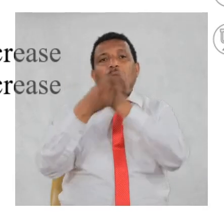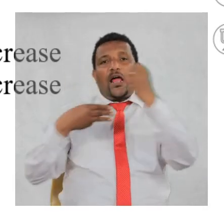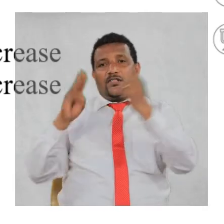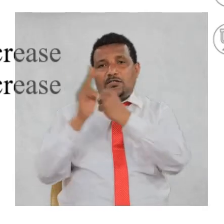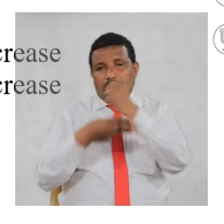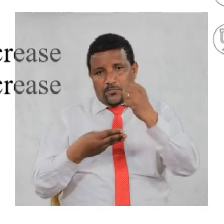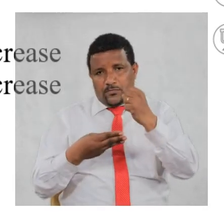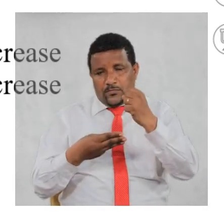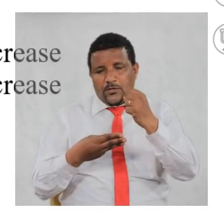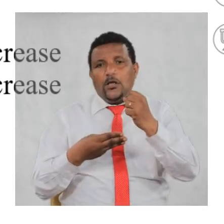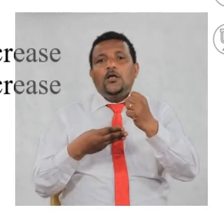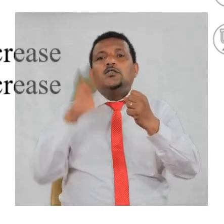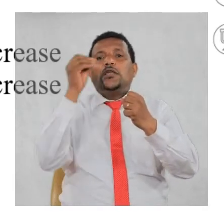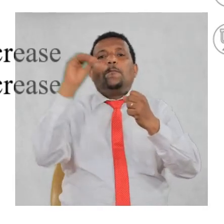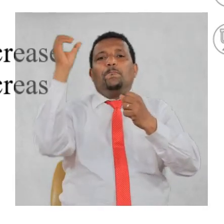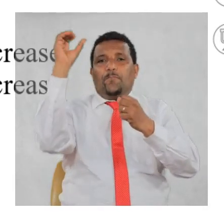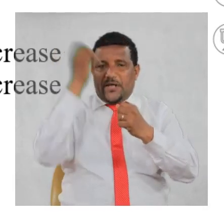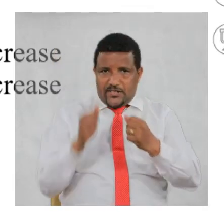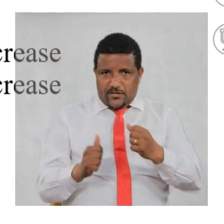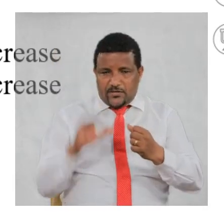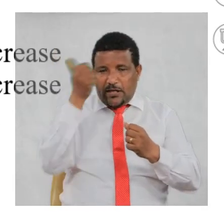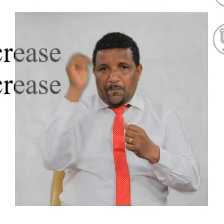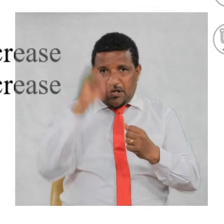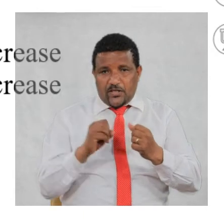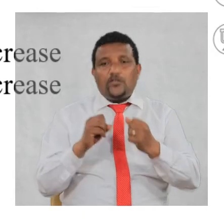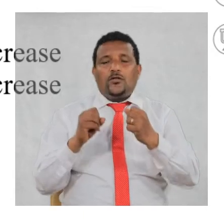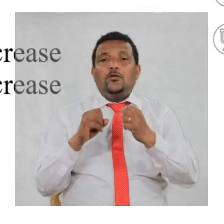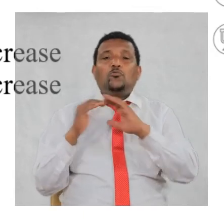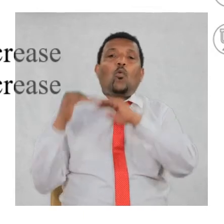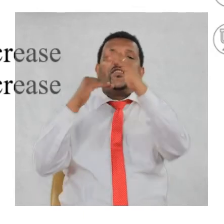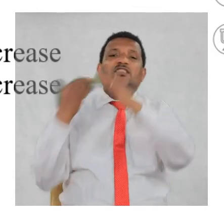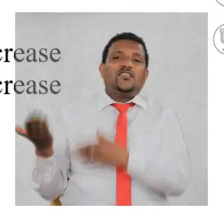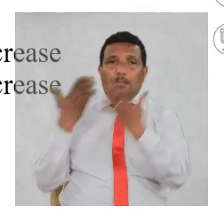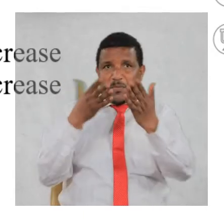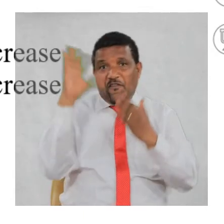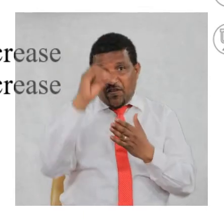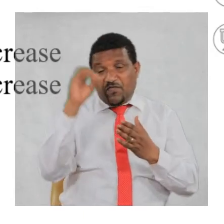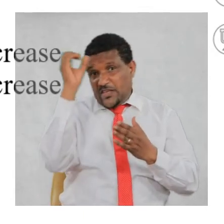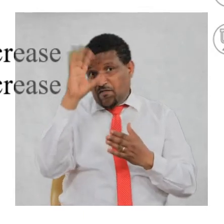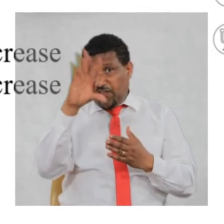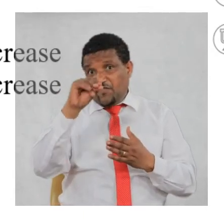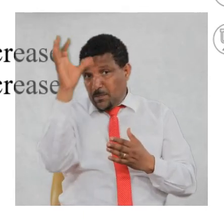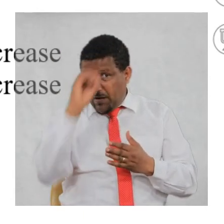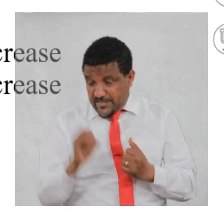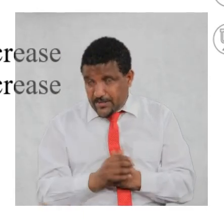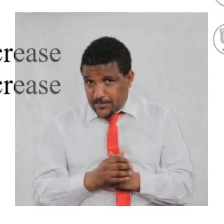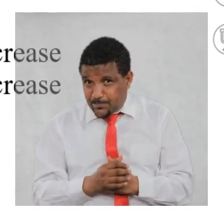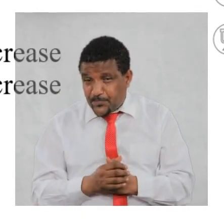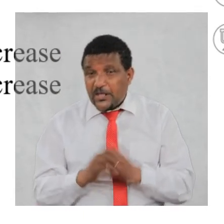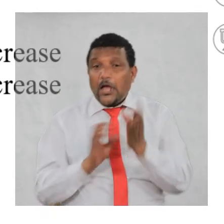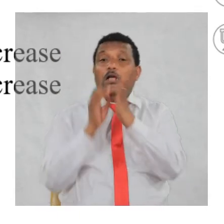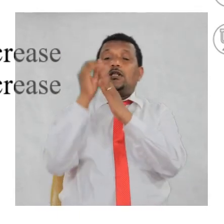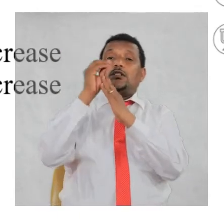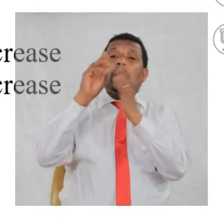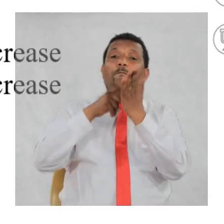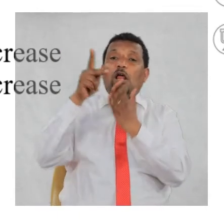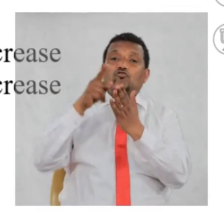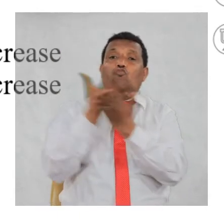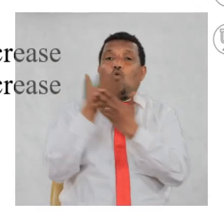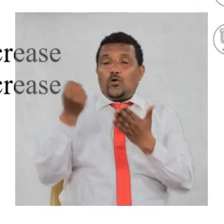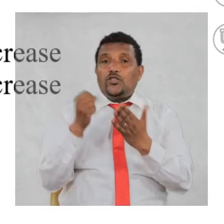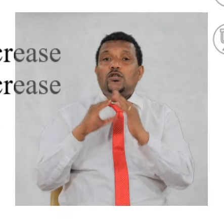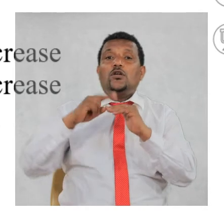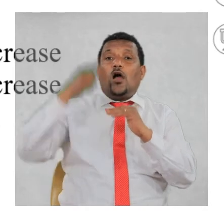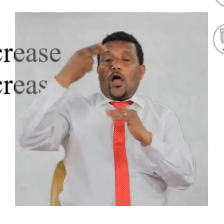a 10% increase in quantity supply. That means a 50% increase in price of a commodity